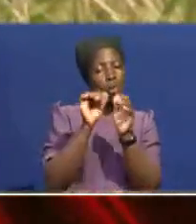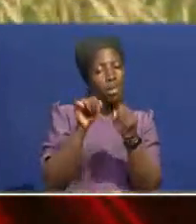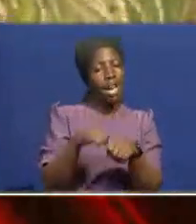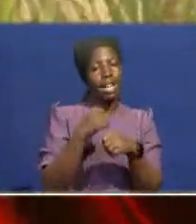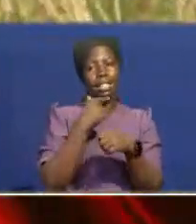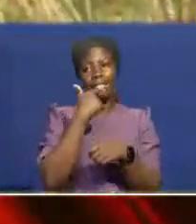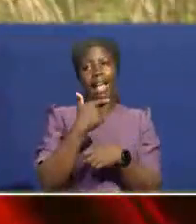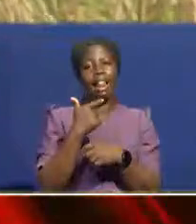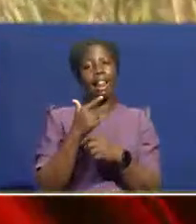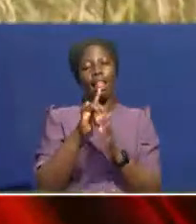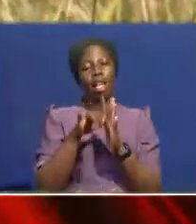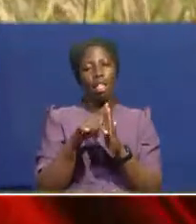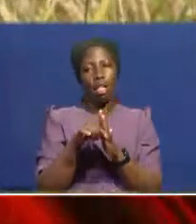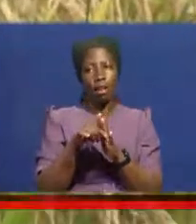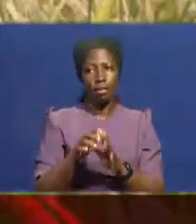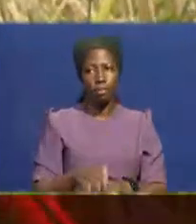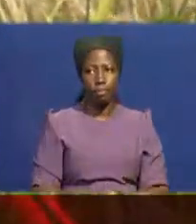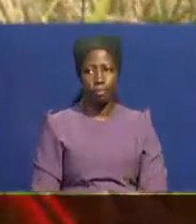together.